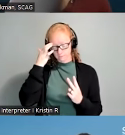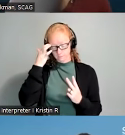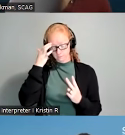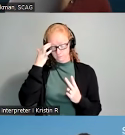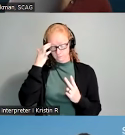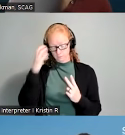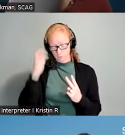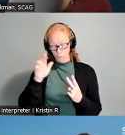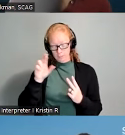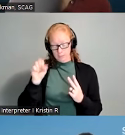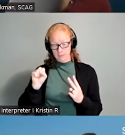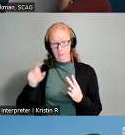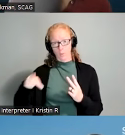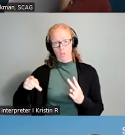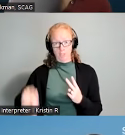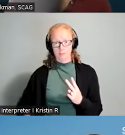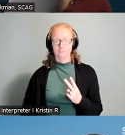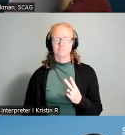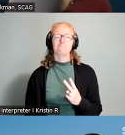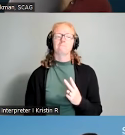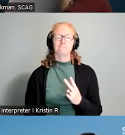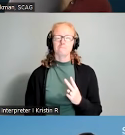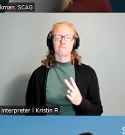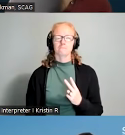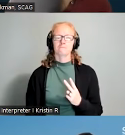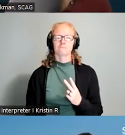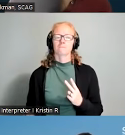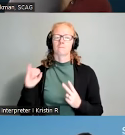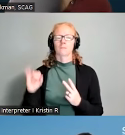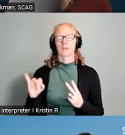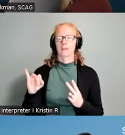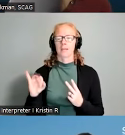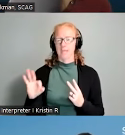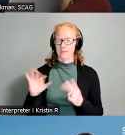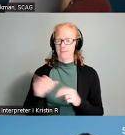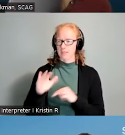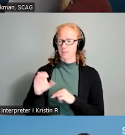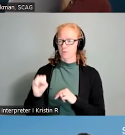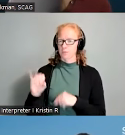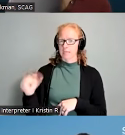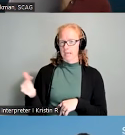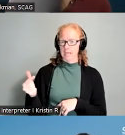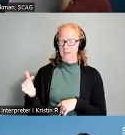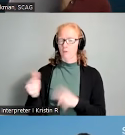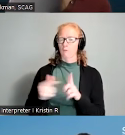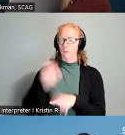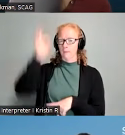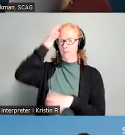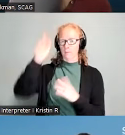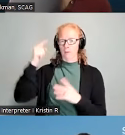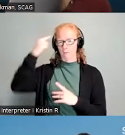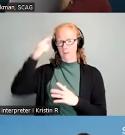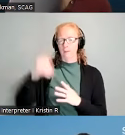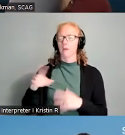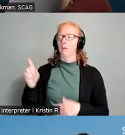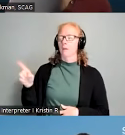significant projects that when local governments send that to SCAG, is that part of the variable? Is that one of the variables you